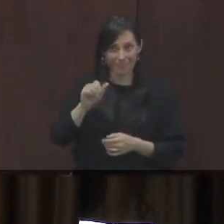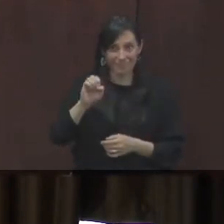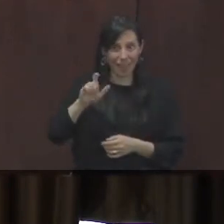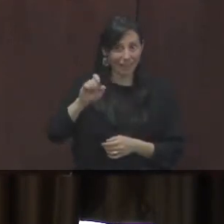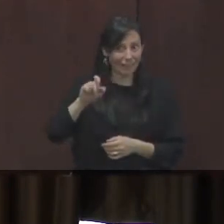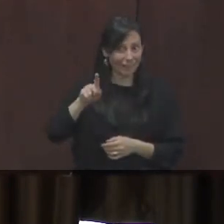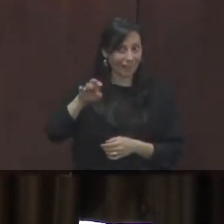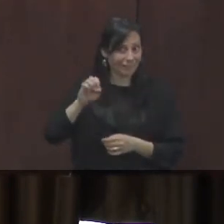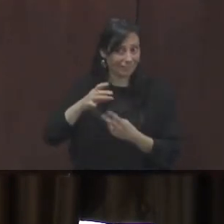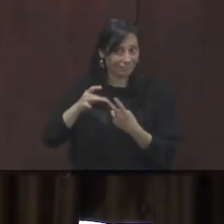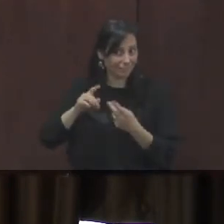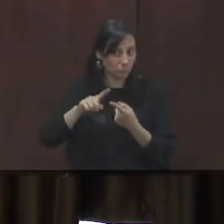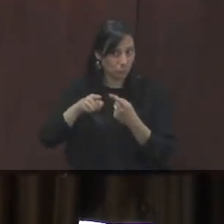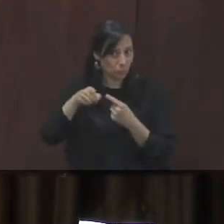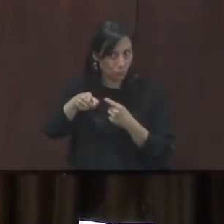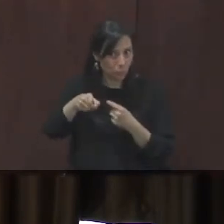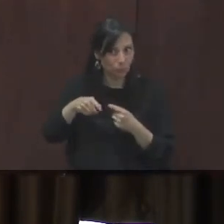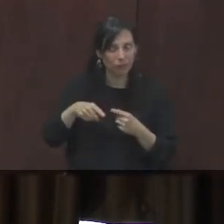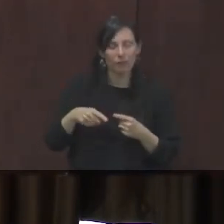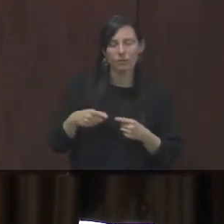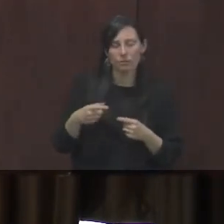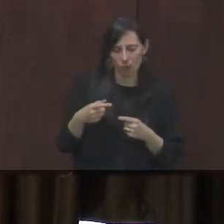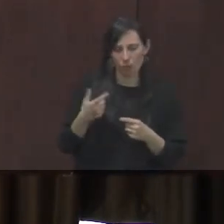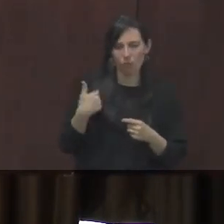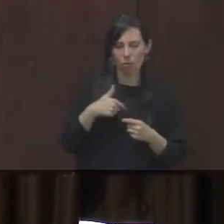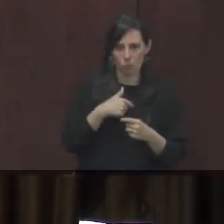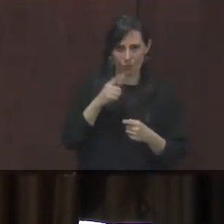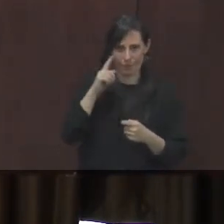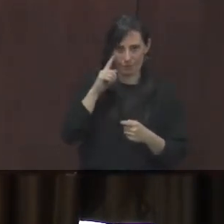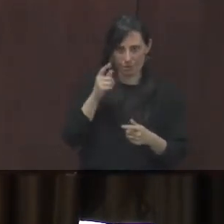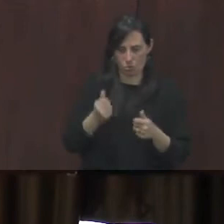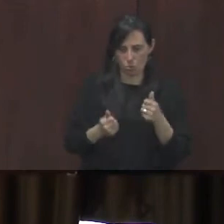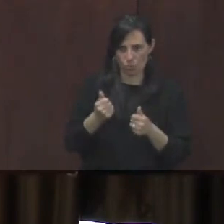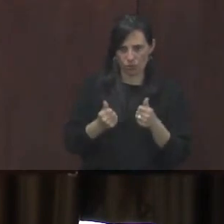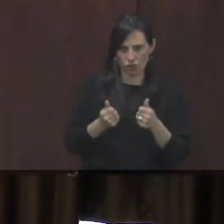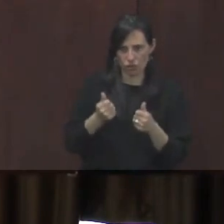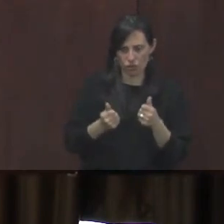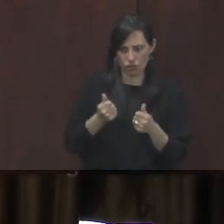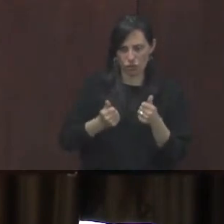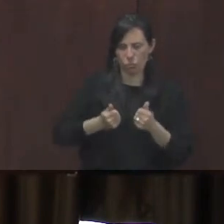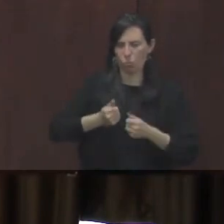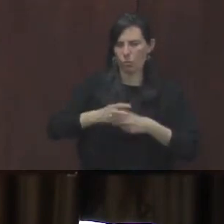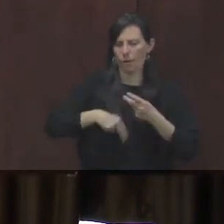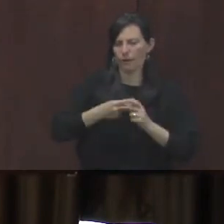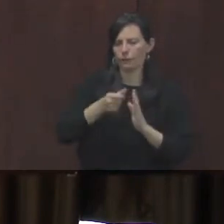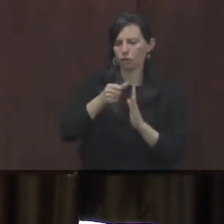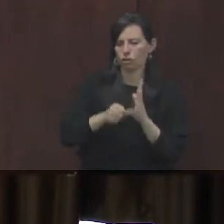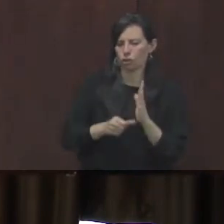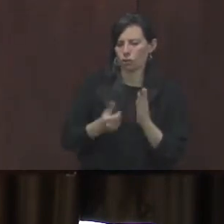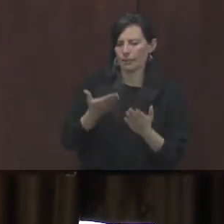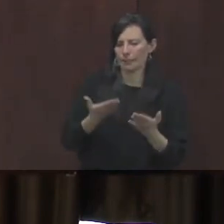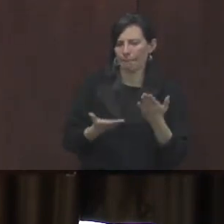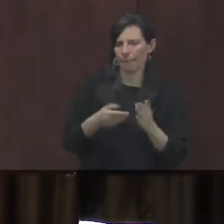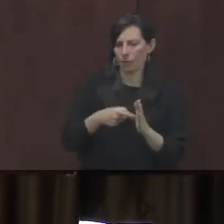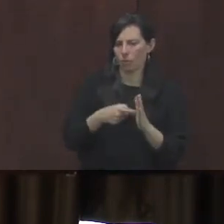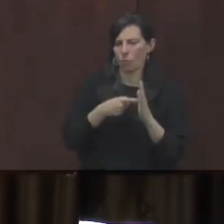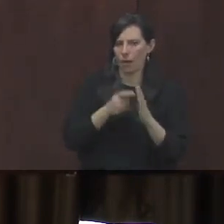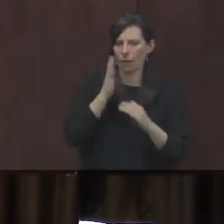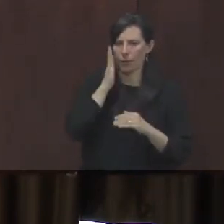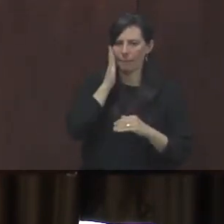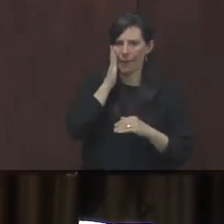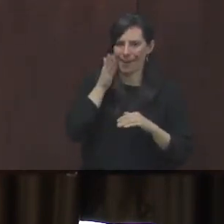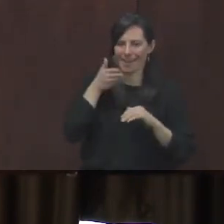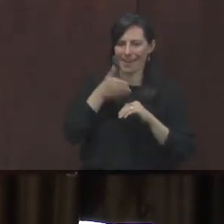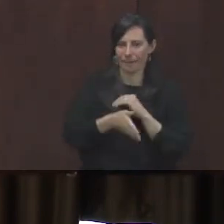We look at the procedures that we think might occupy an inpatient bed afterwards, and are